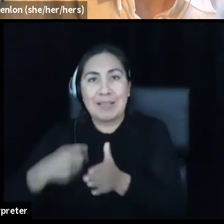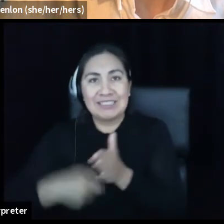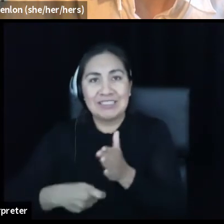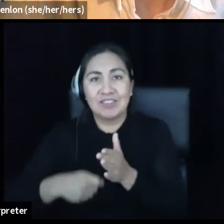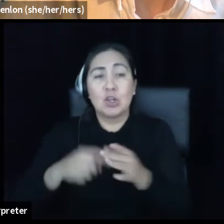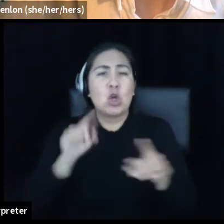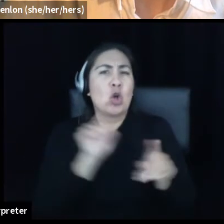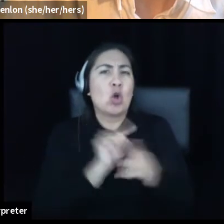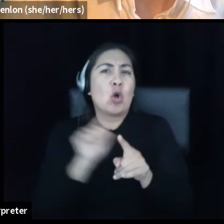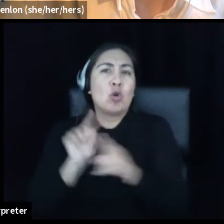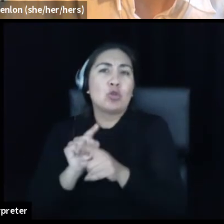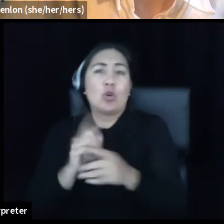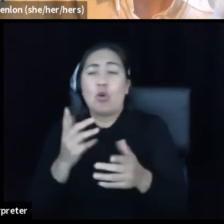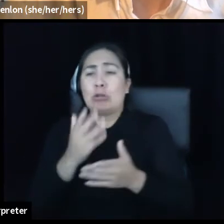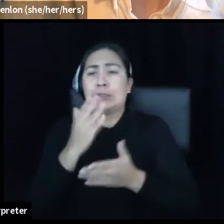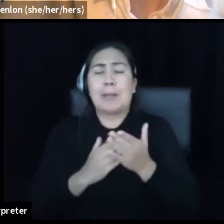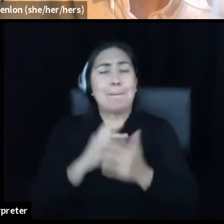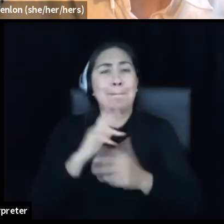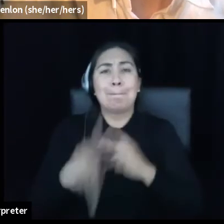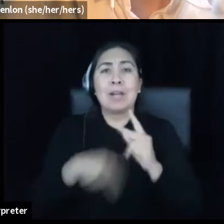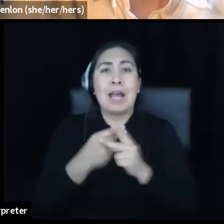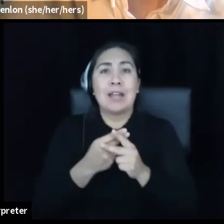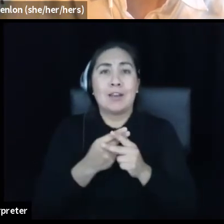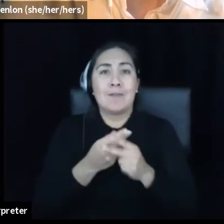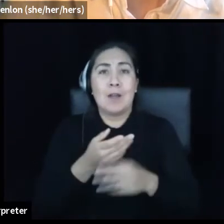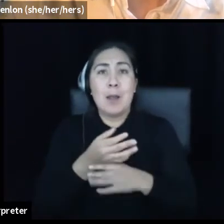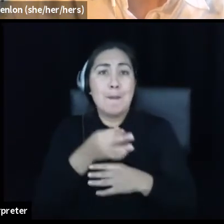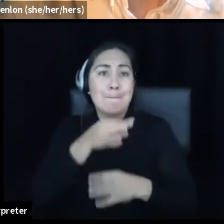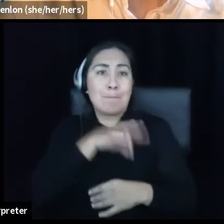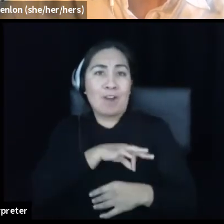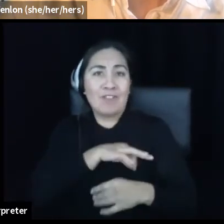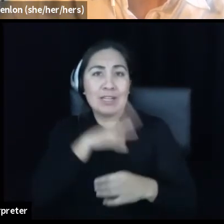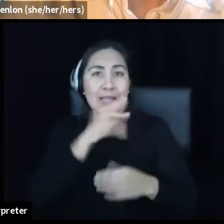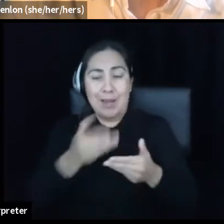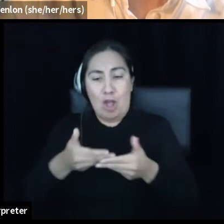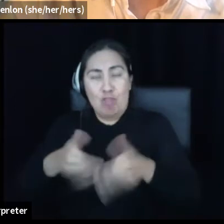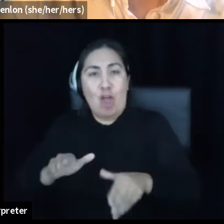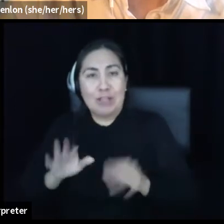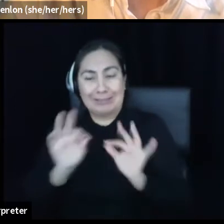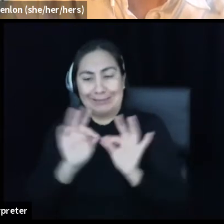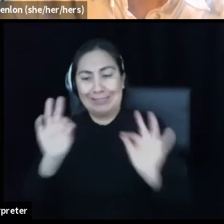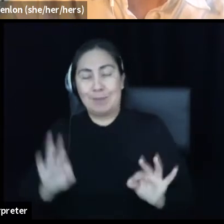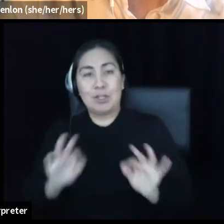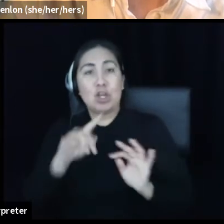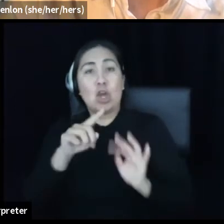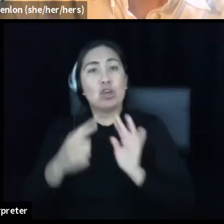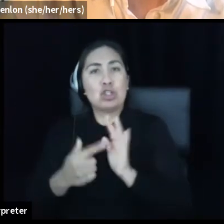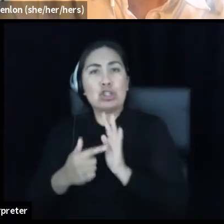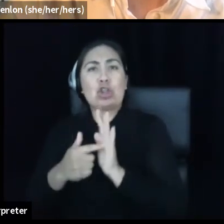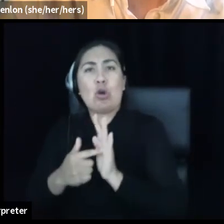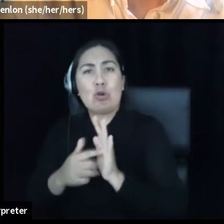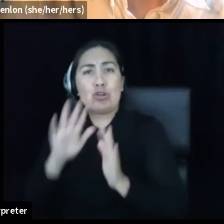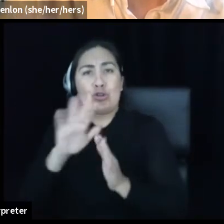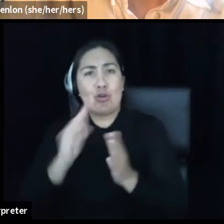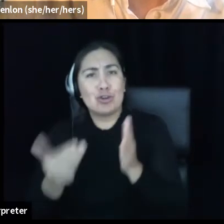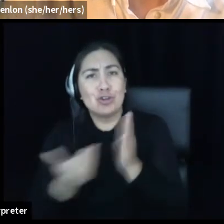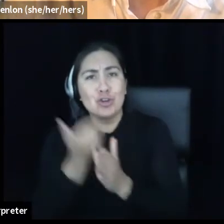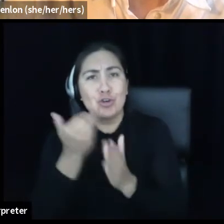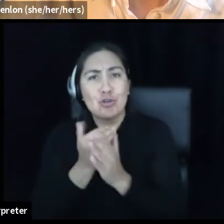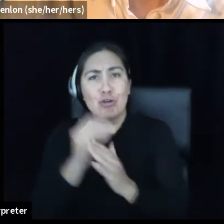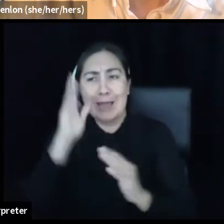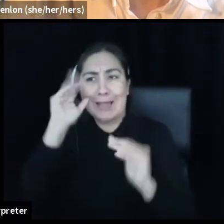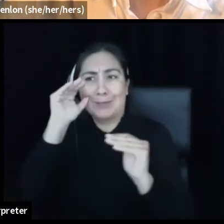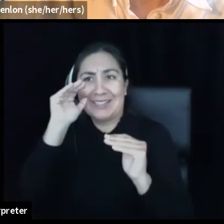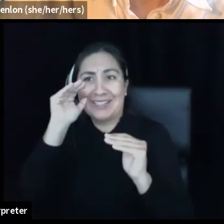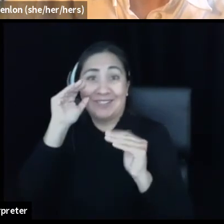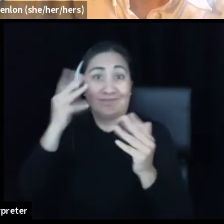kind of profit and loss statement showing what your new expected reality for 2020 is going to